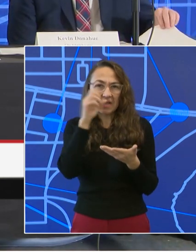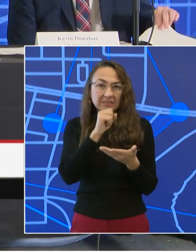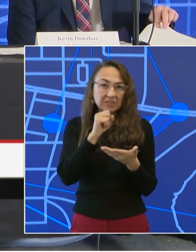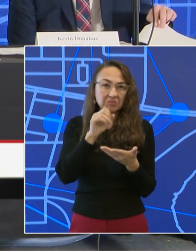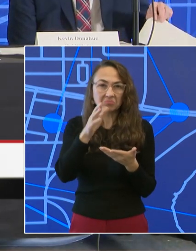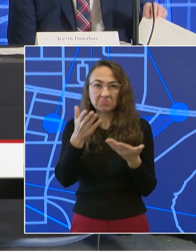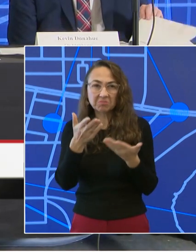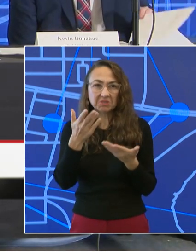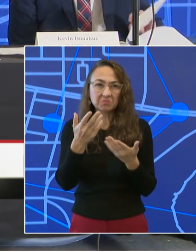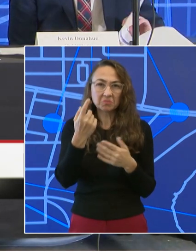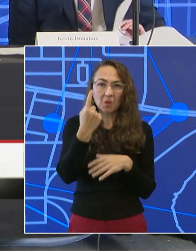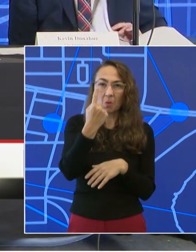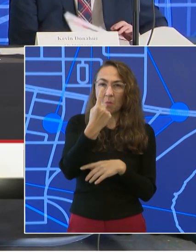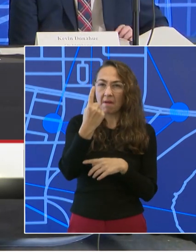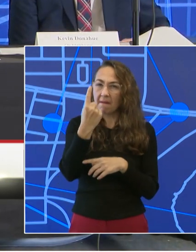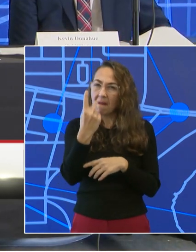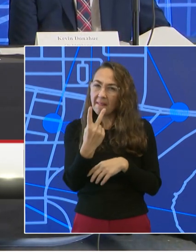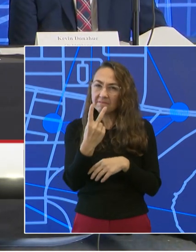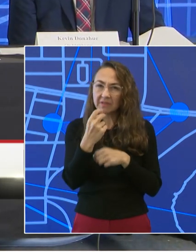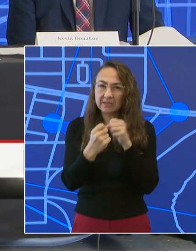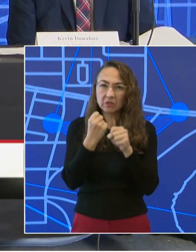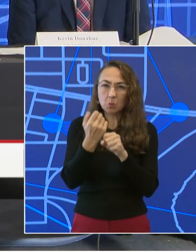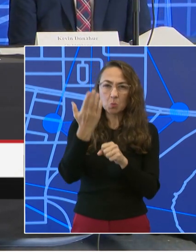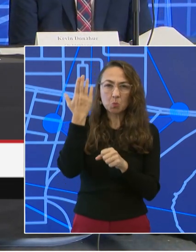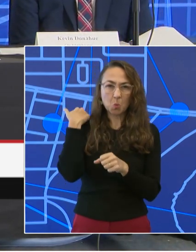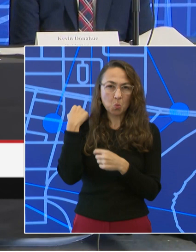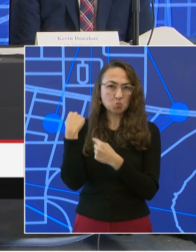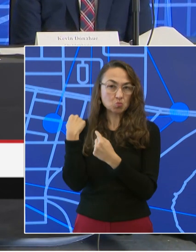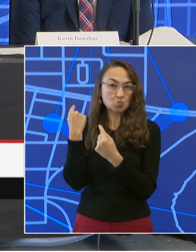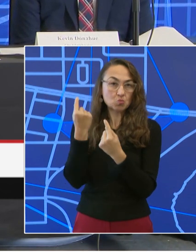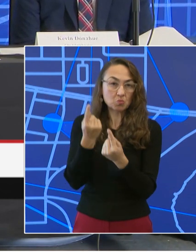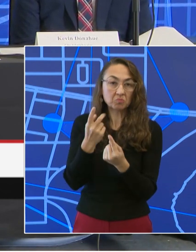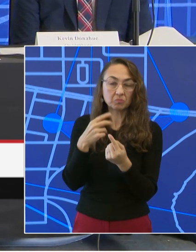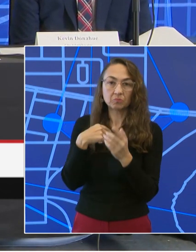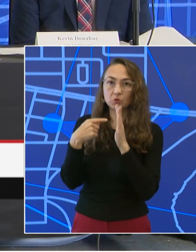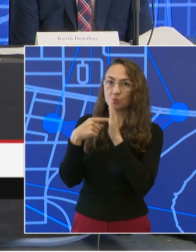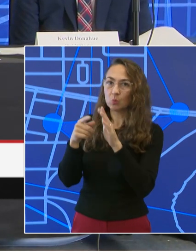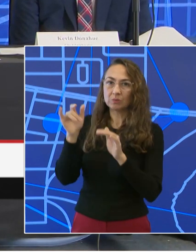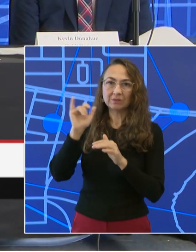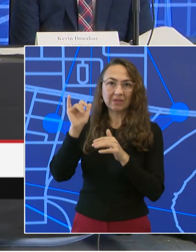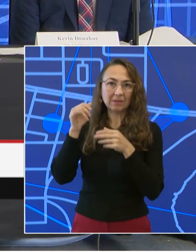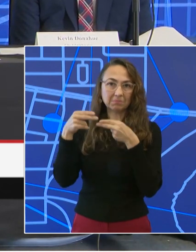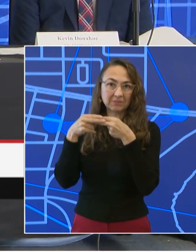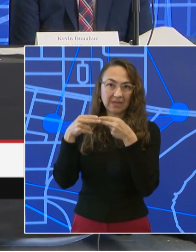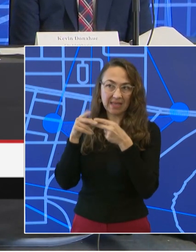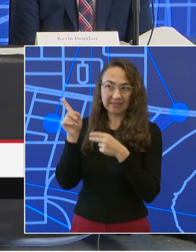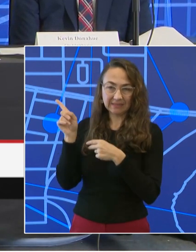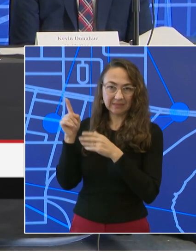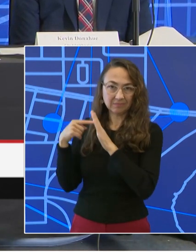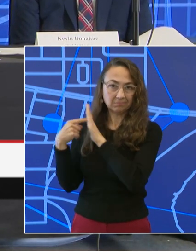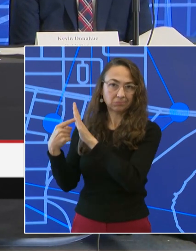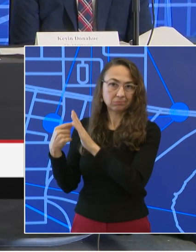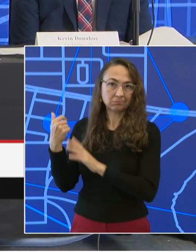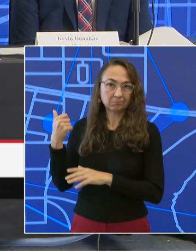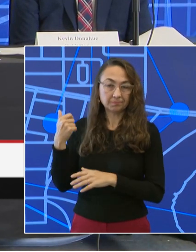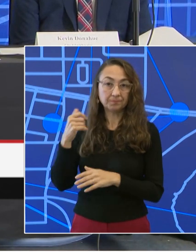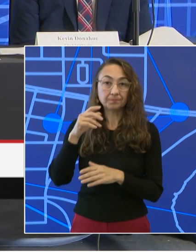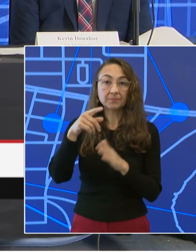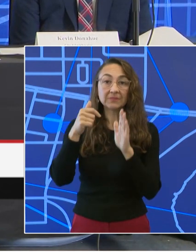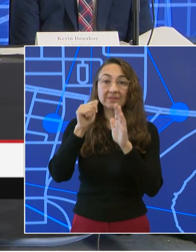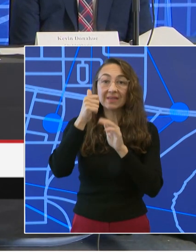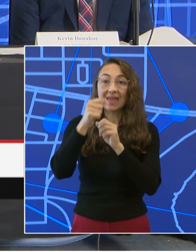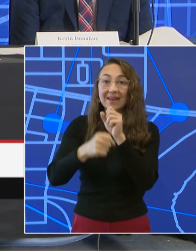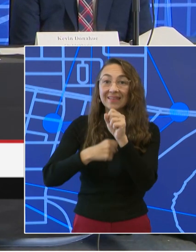we presented the following slides to you that talked about, over a 10-year period of time,